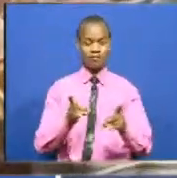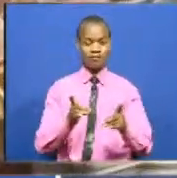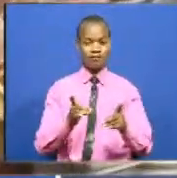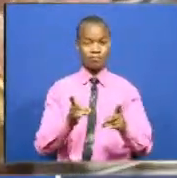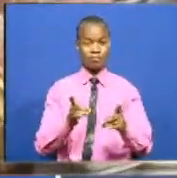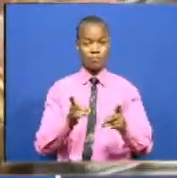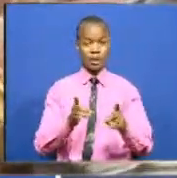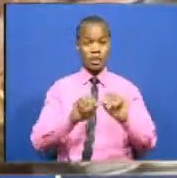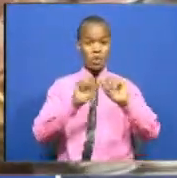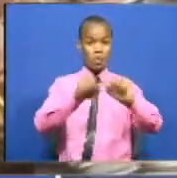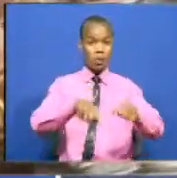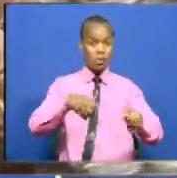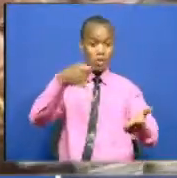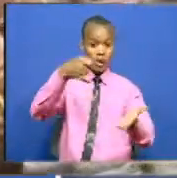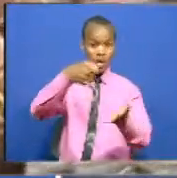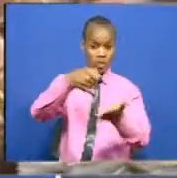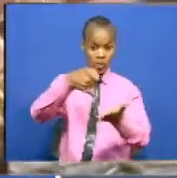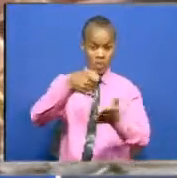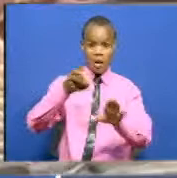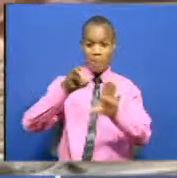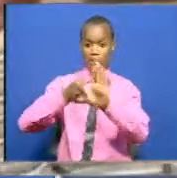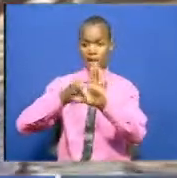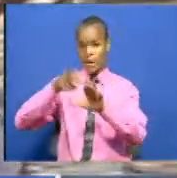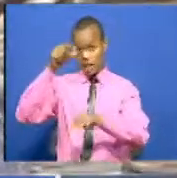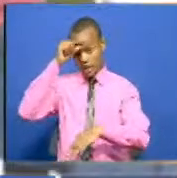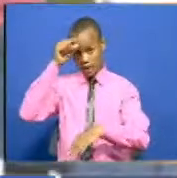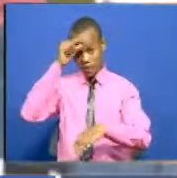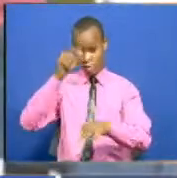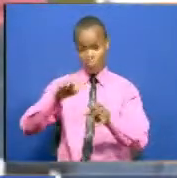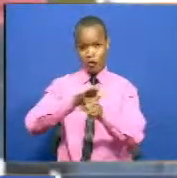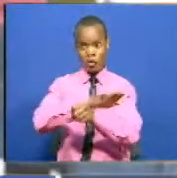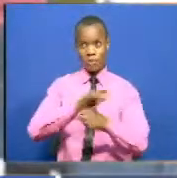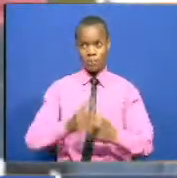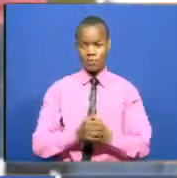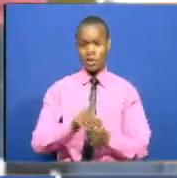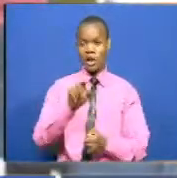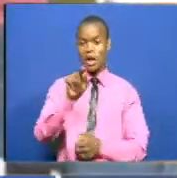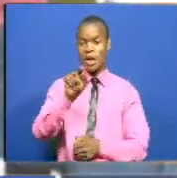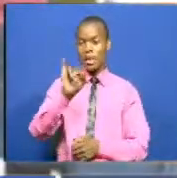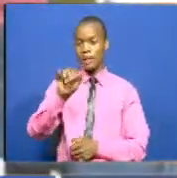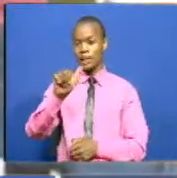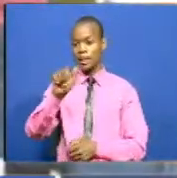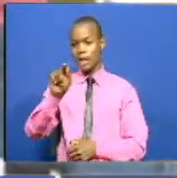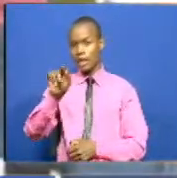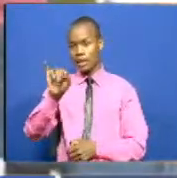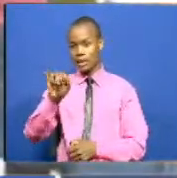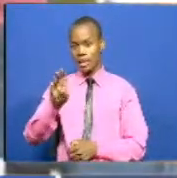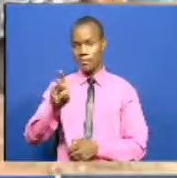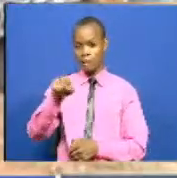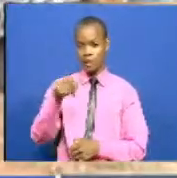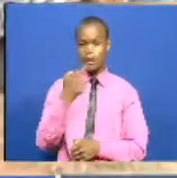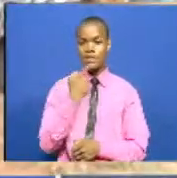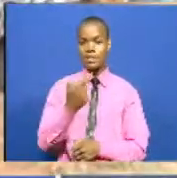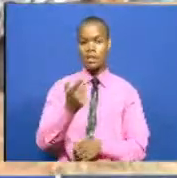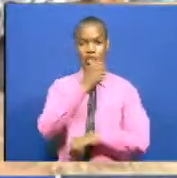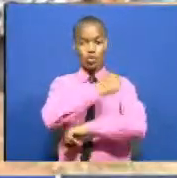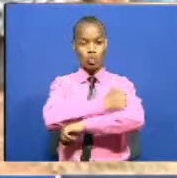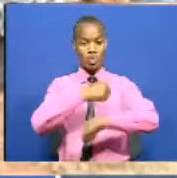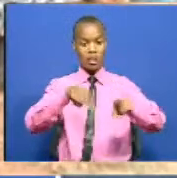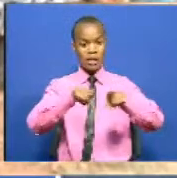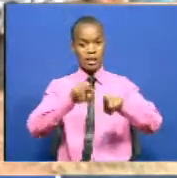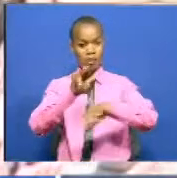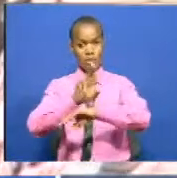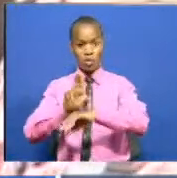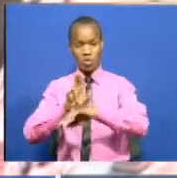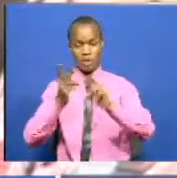watawekwa katika serikali ndani kabisa na kabisa. Tiati Member of Parliament William Kamket said the school will also be used as a